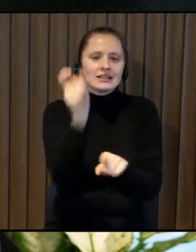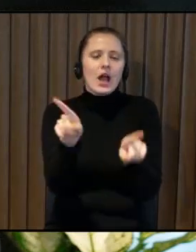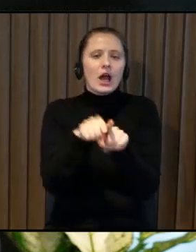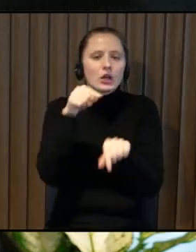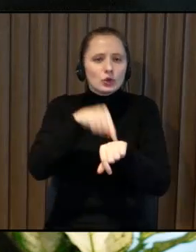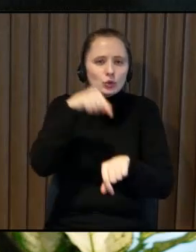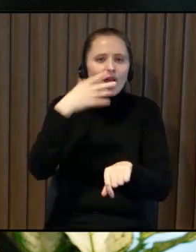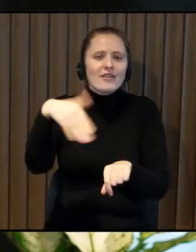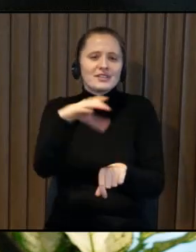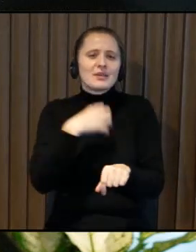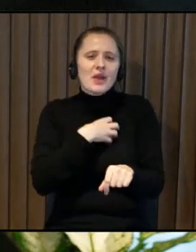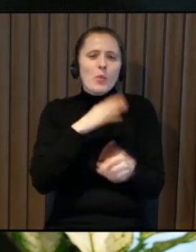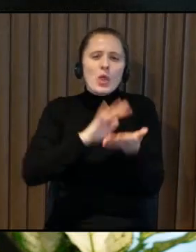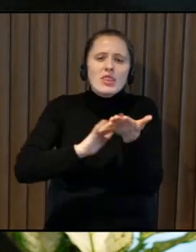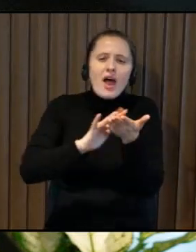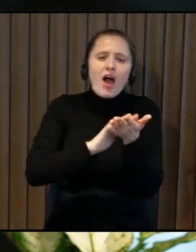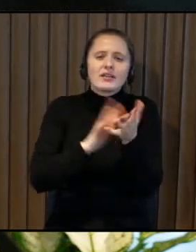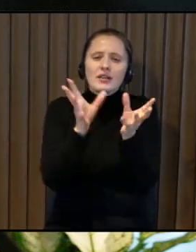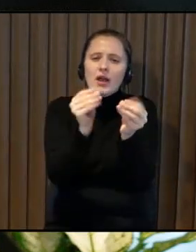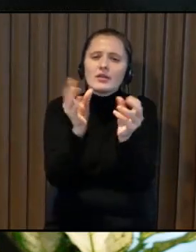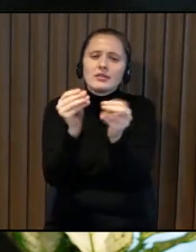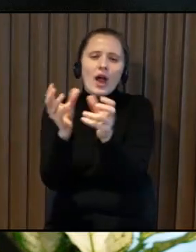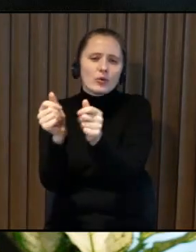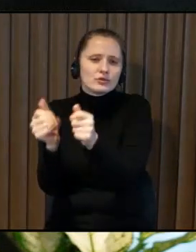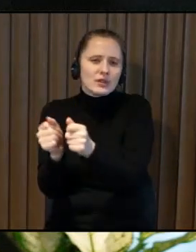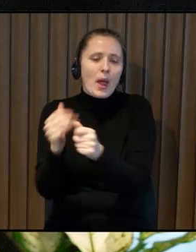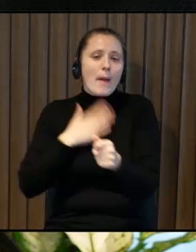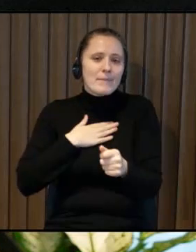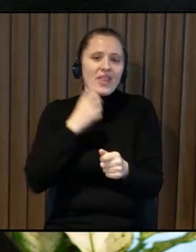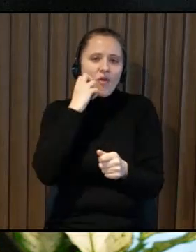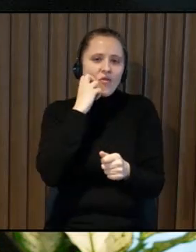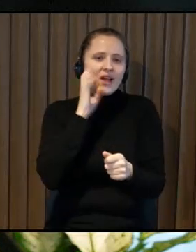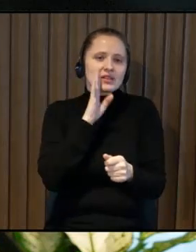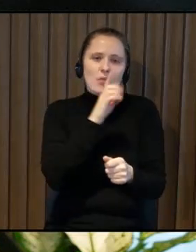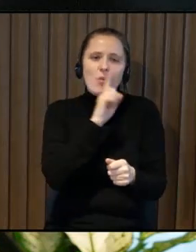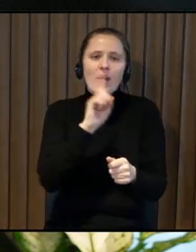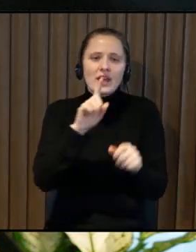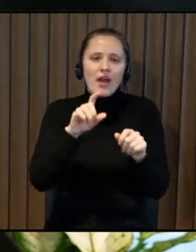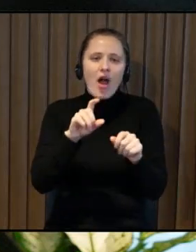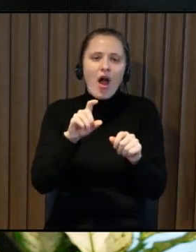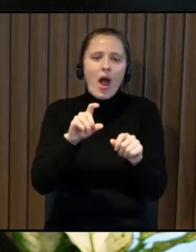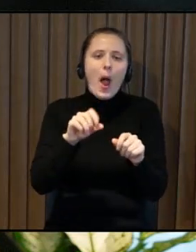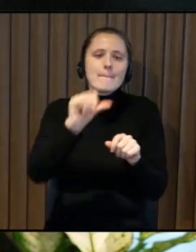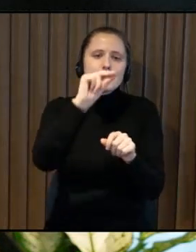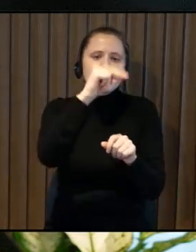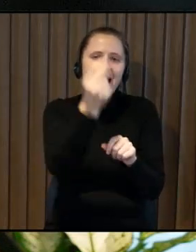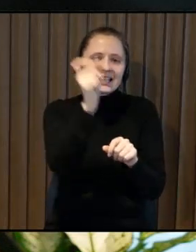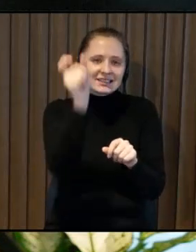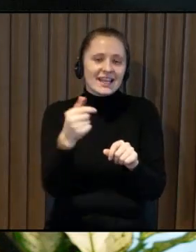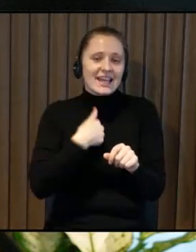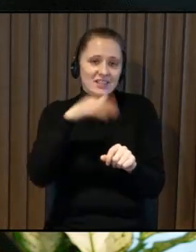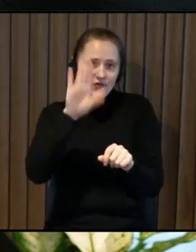sculptures and so on. And so how, as an artist, you understand this feeling